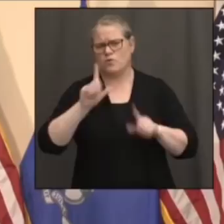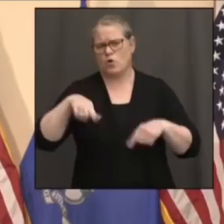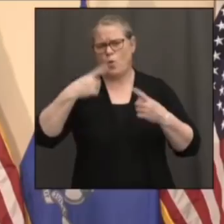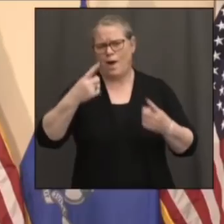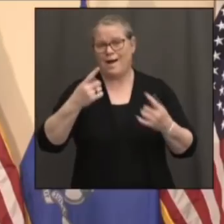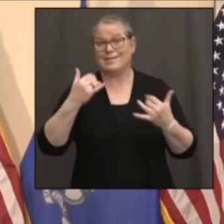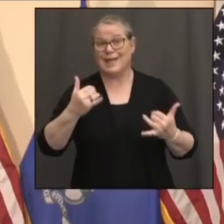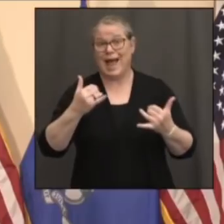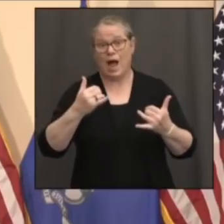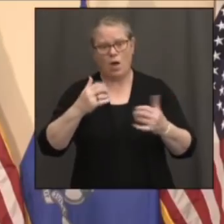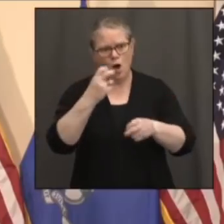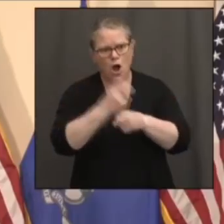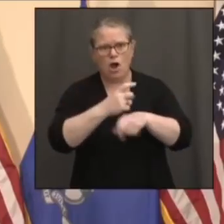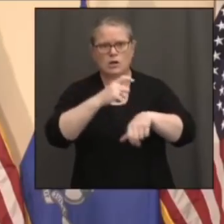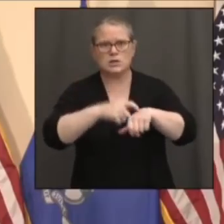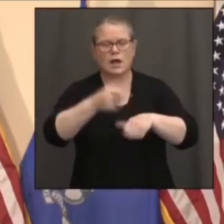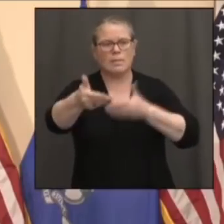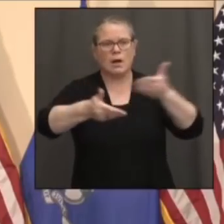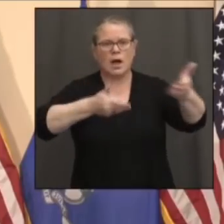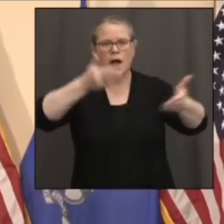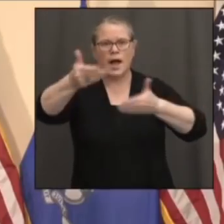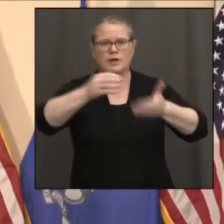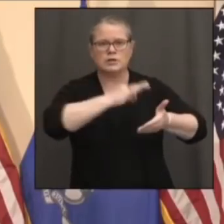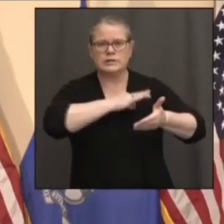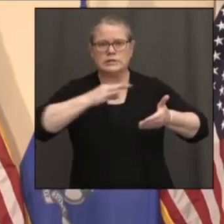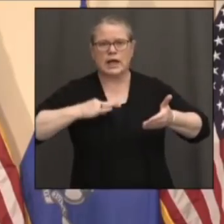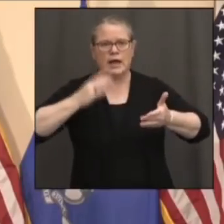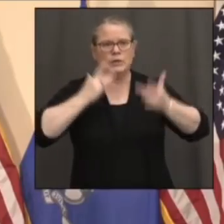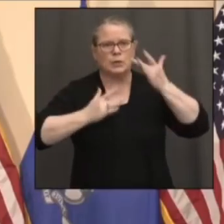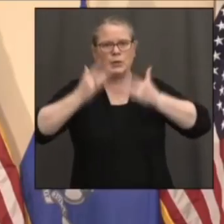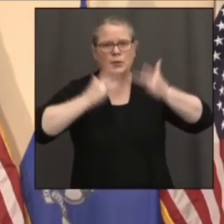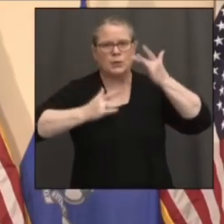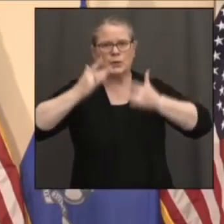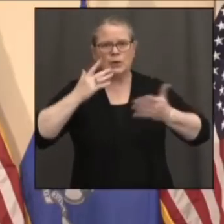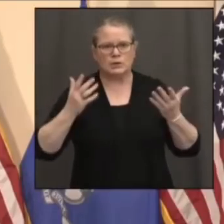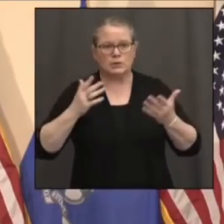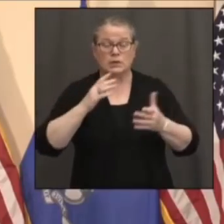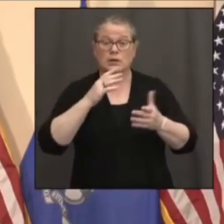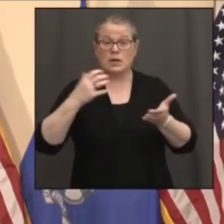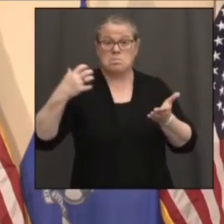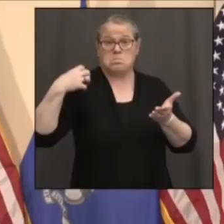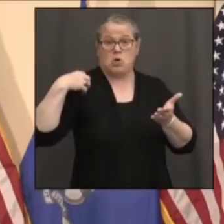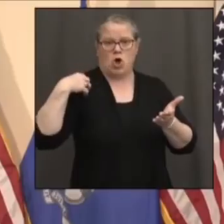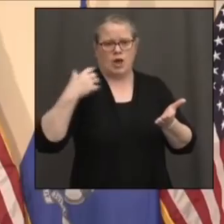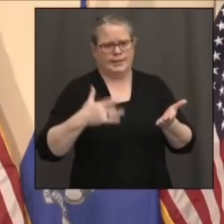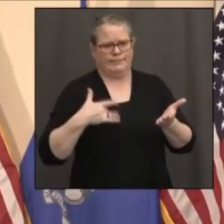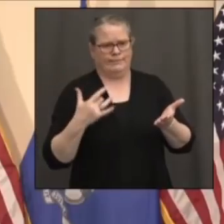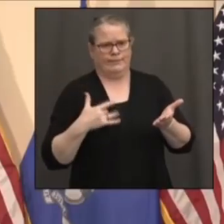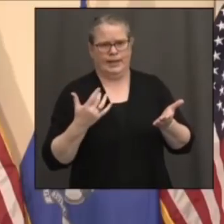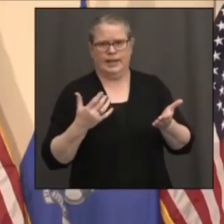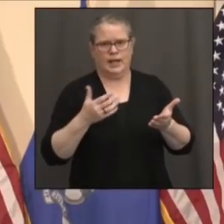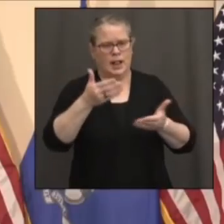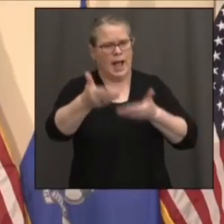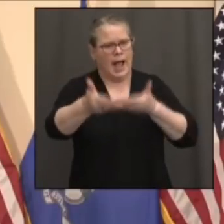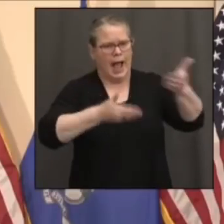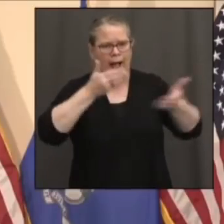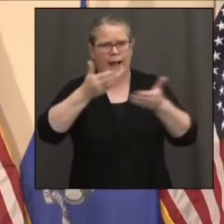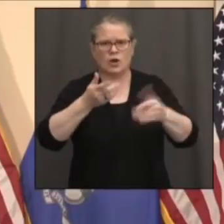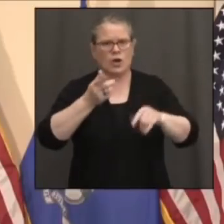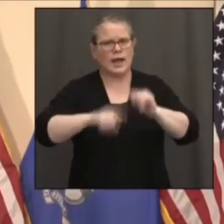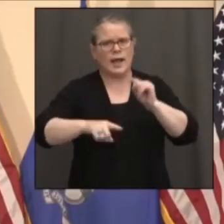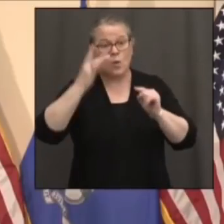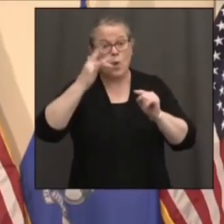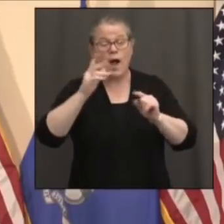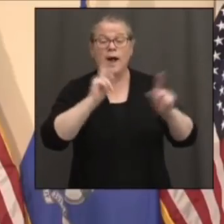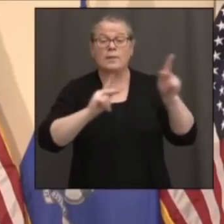time finding applicants because they say unemployment benefits are just too lucrative right now. Are you hearing the same types of